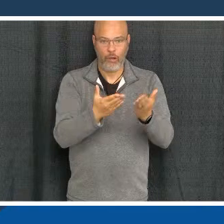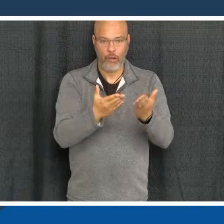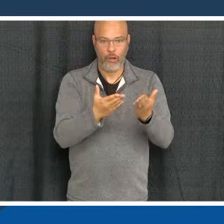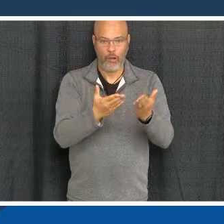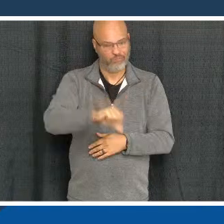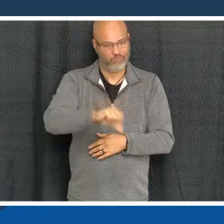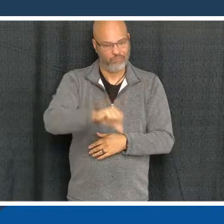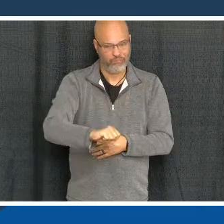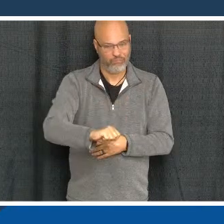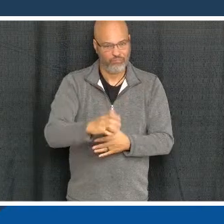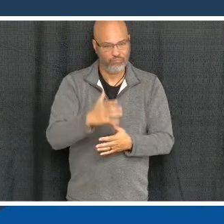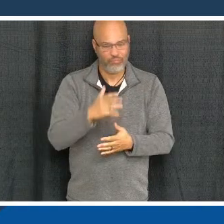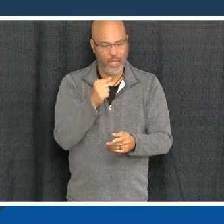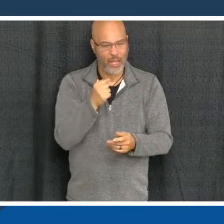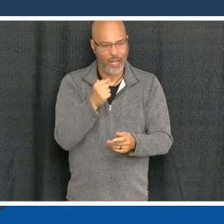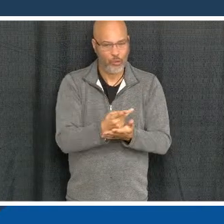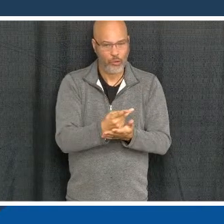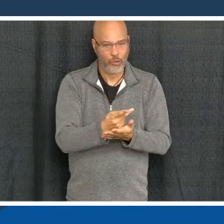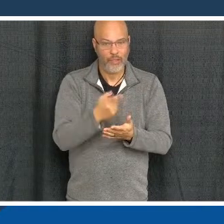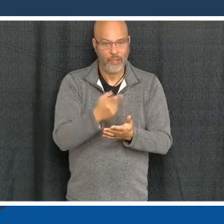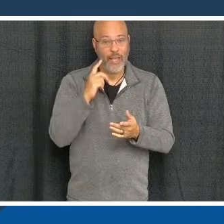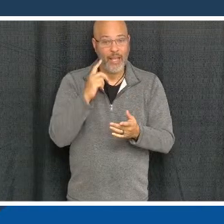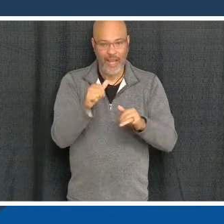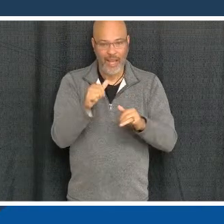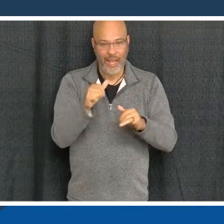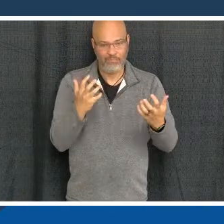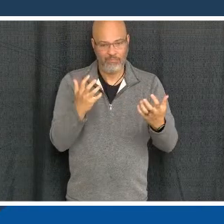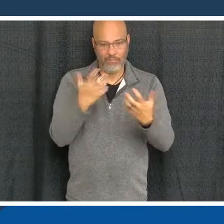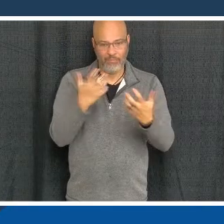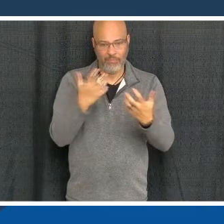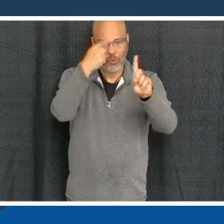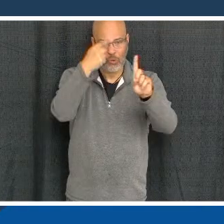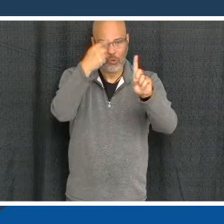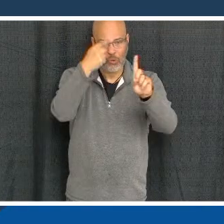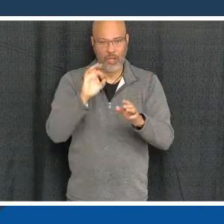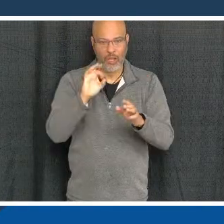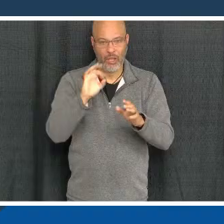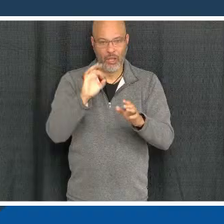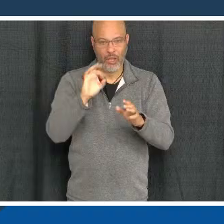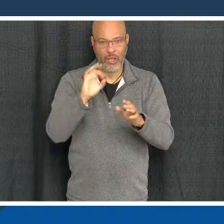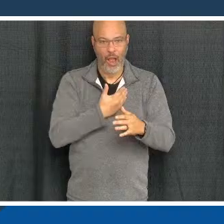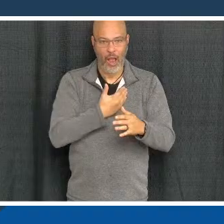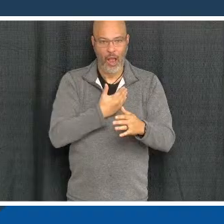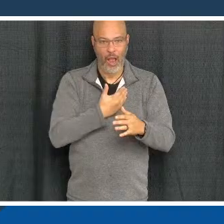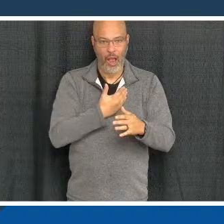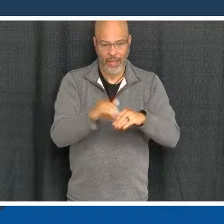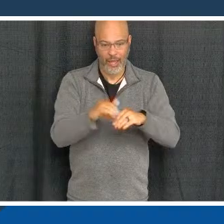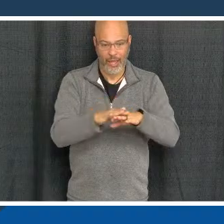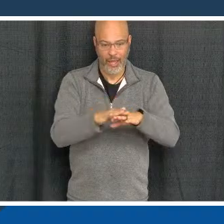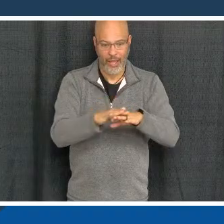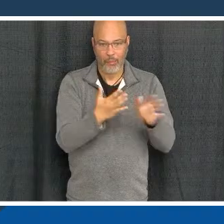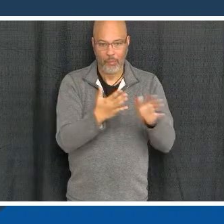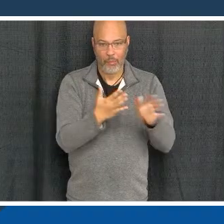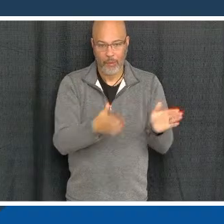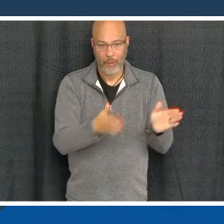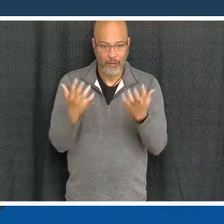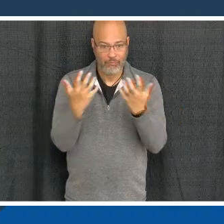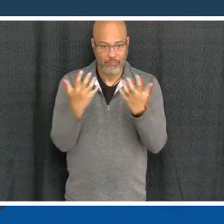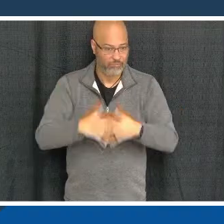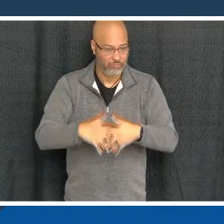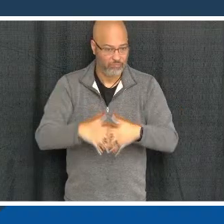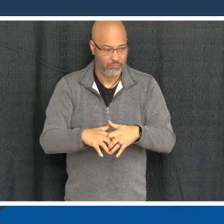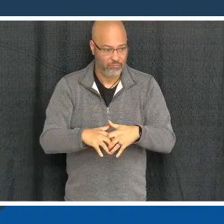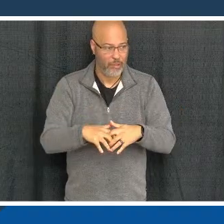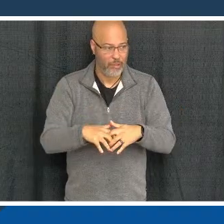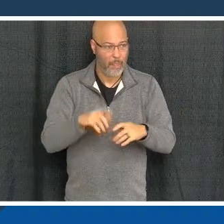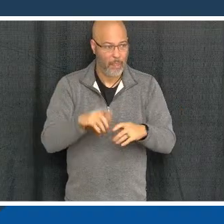disapproval. This request is inconsistent with the overall goals and objectives of the adopted Clarksville Montgomery comprehensive plan.